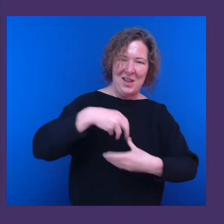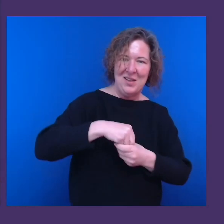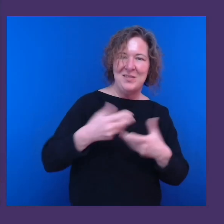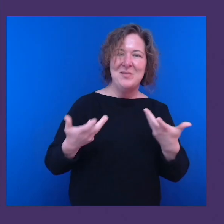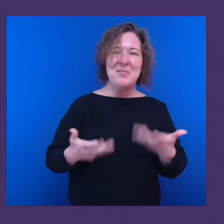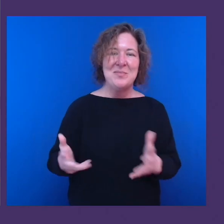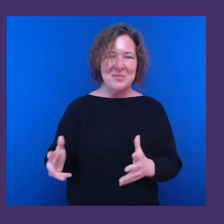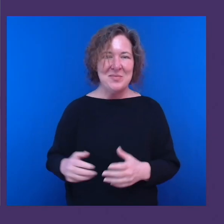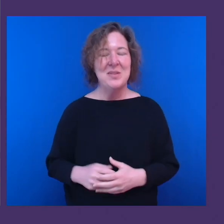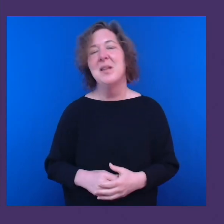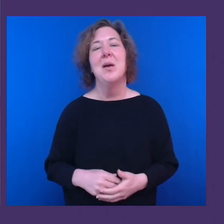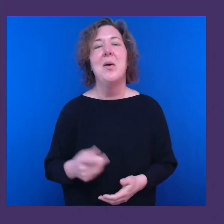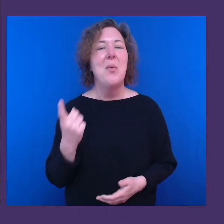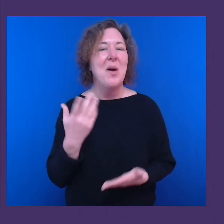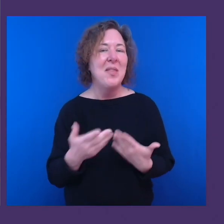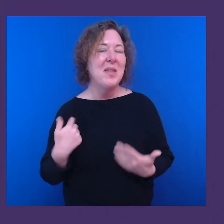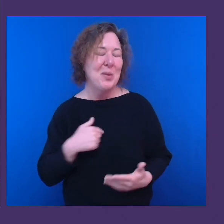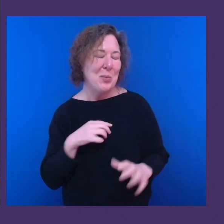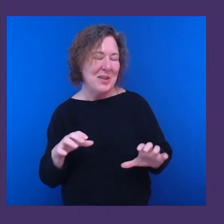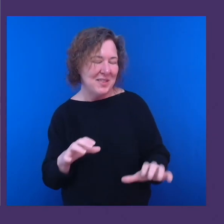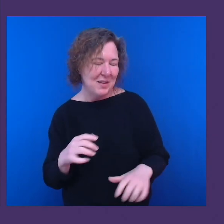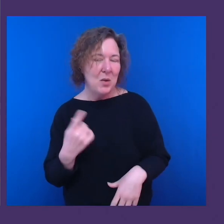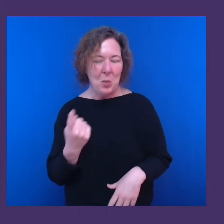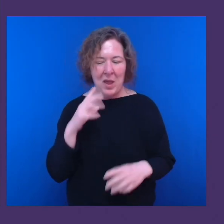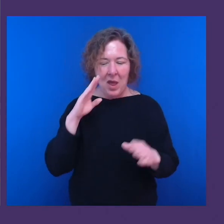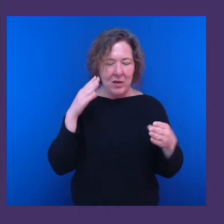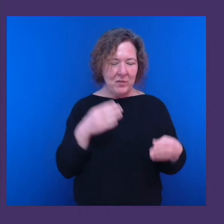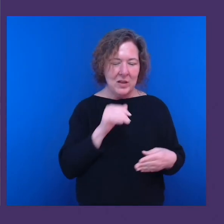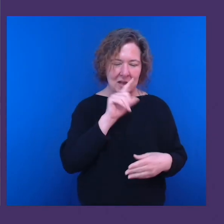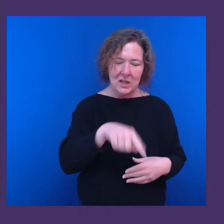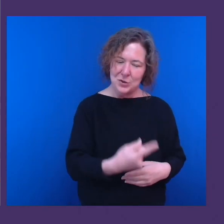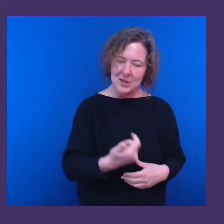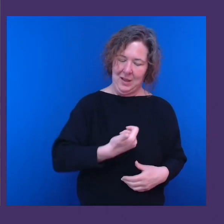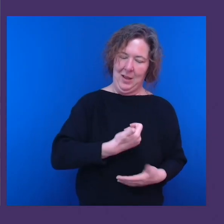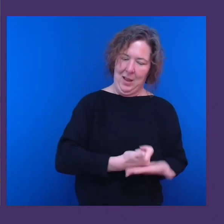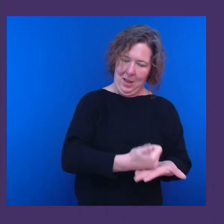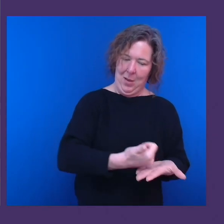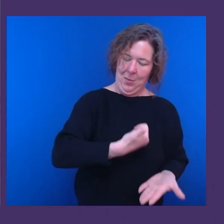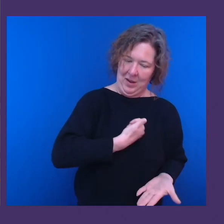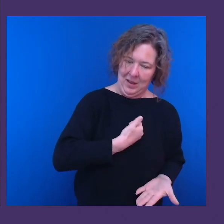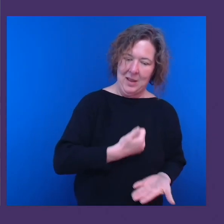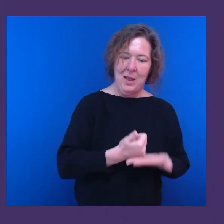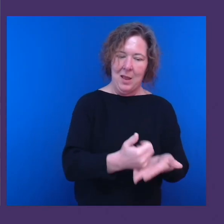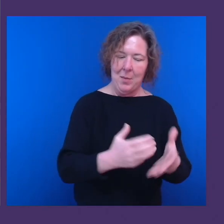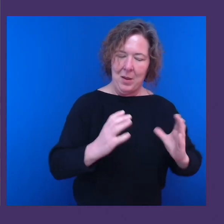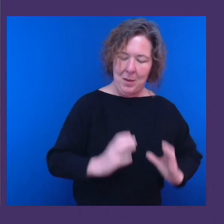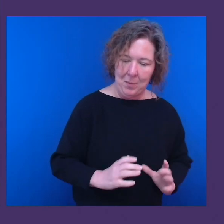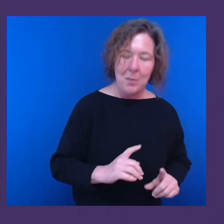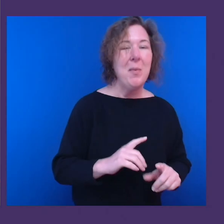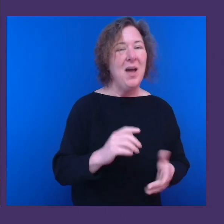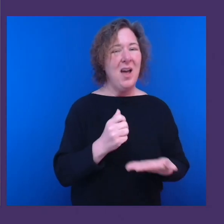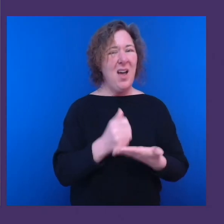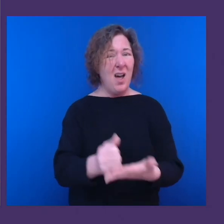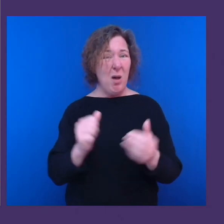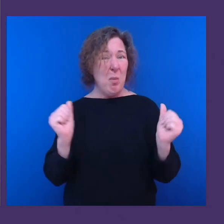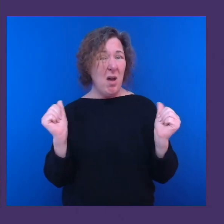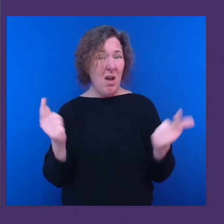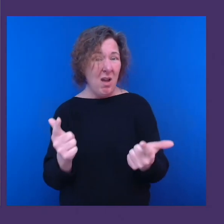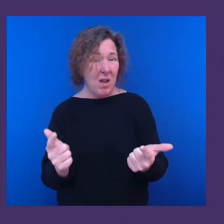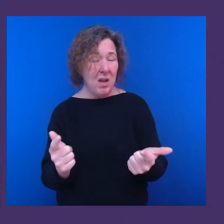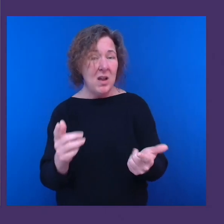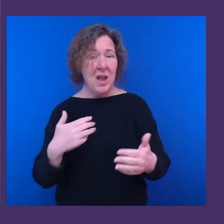was, we had a focus on not just helping ourselves and helping our customers, but helping everyone. There's an open